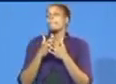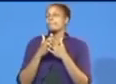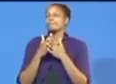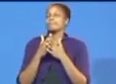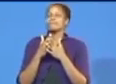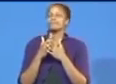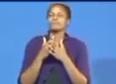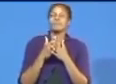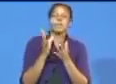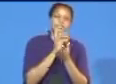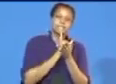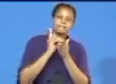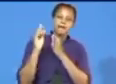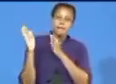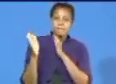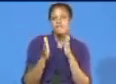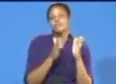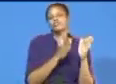Divine provision,